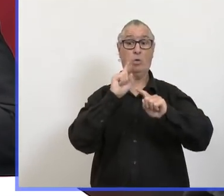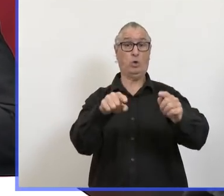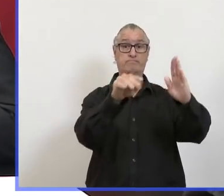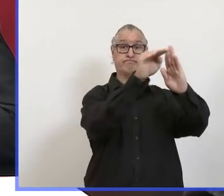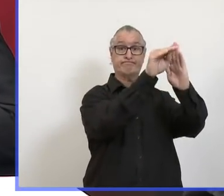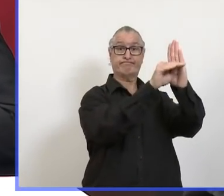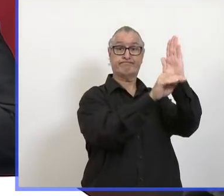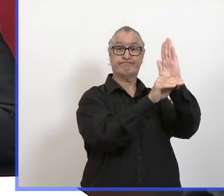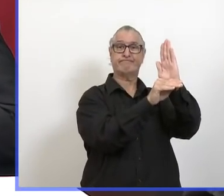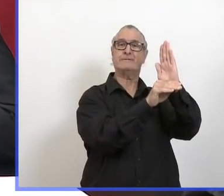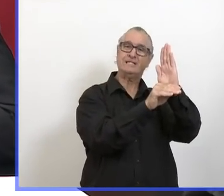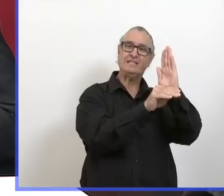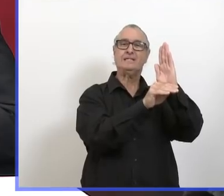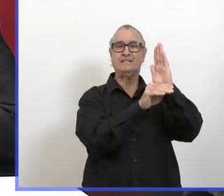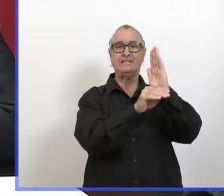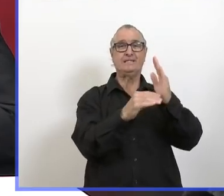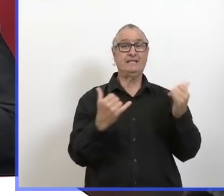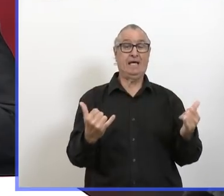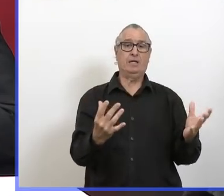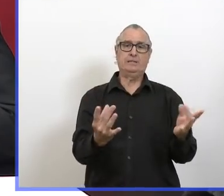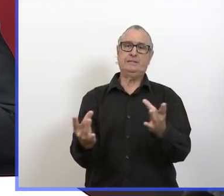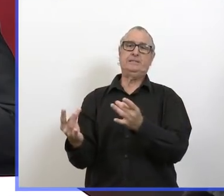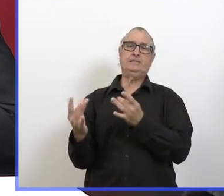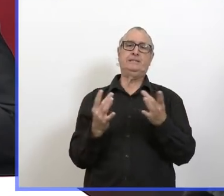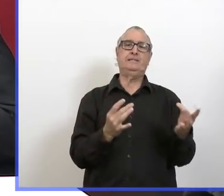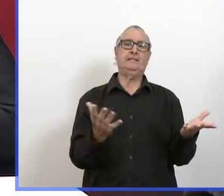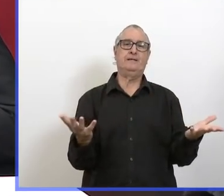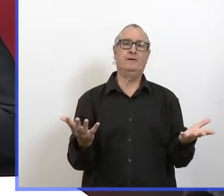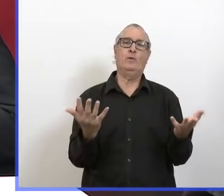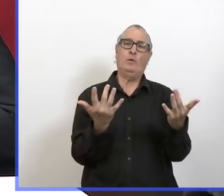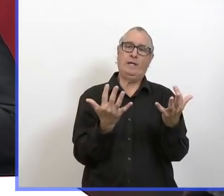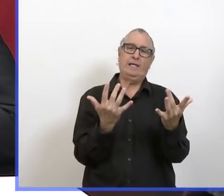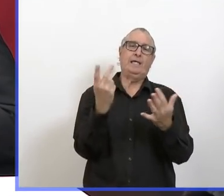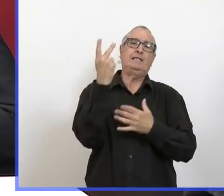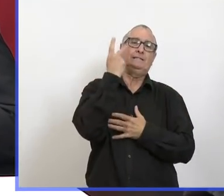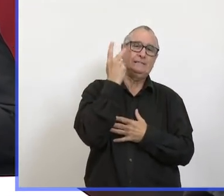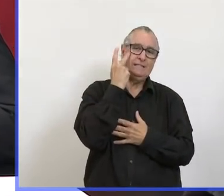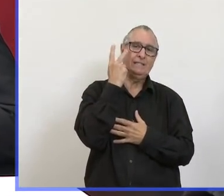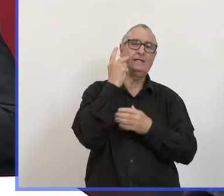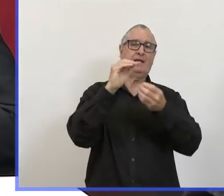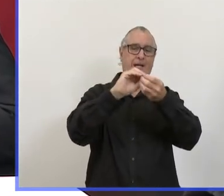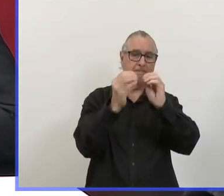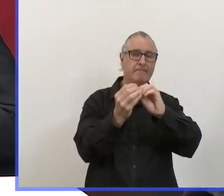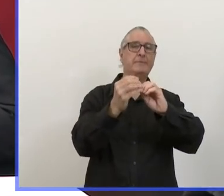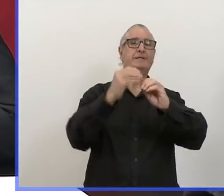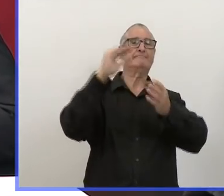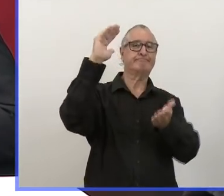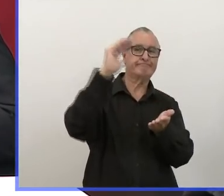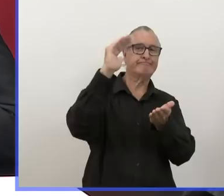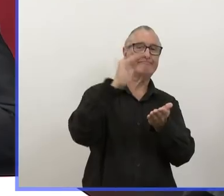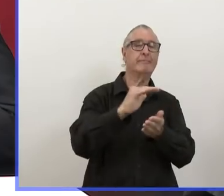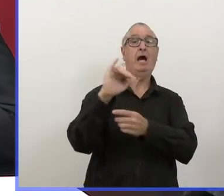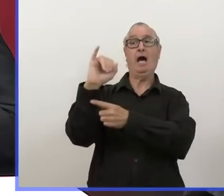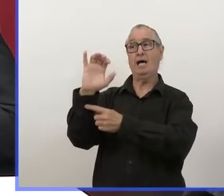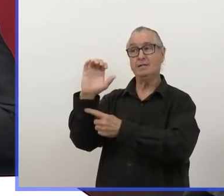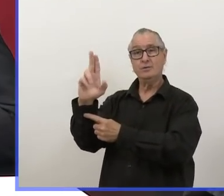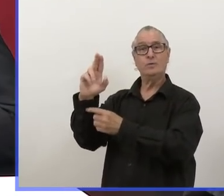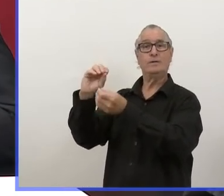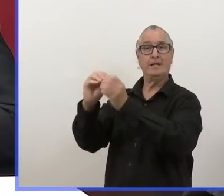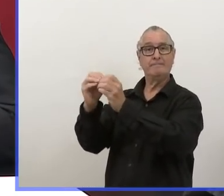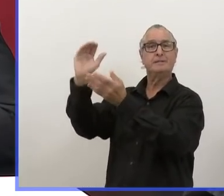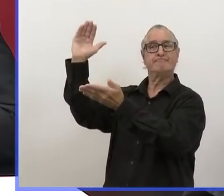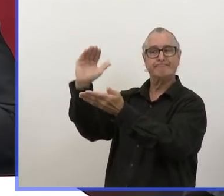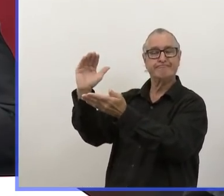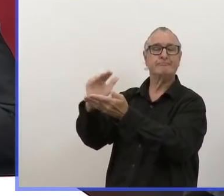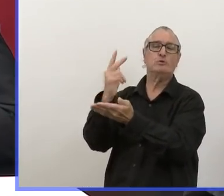case numbers still need to come down. Our acute care system is busy. We're going to see what we can do and look at a risk perspective there to see what